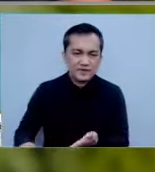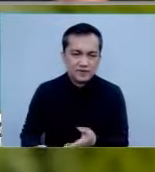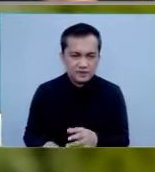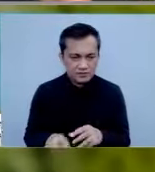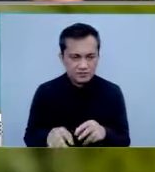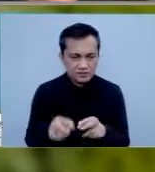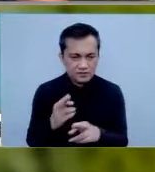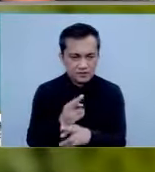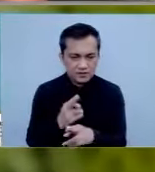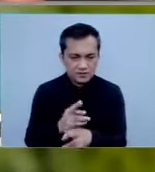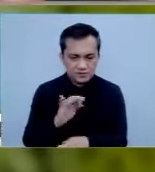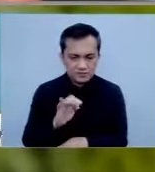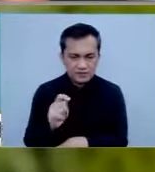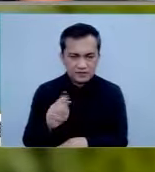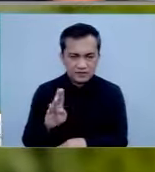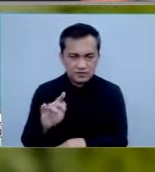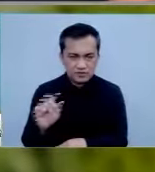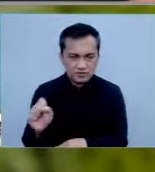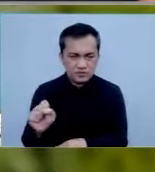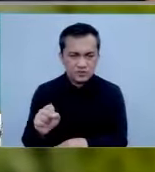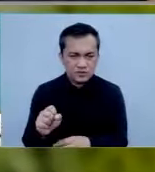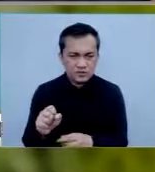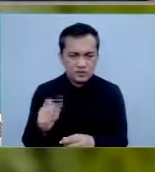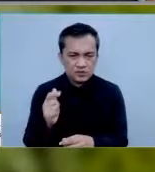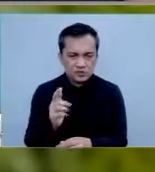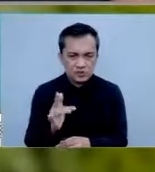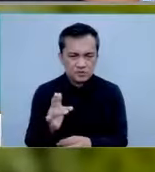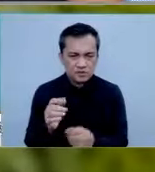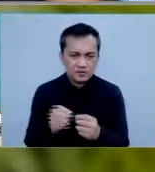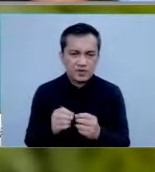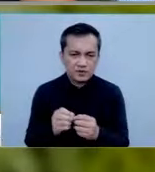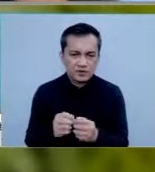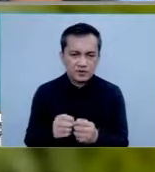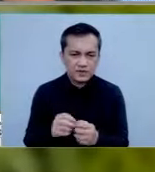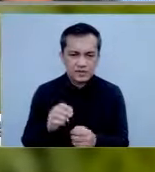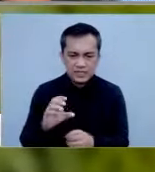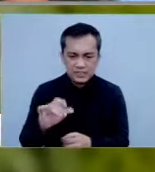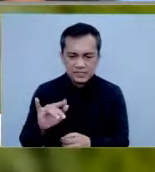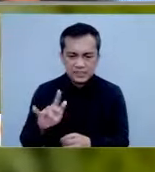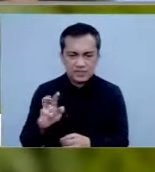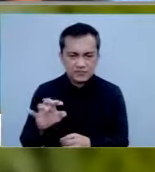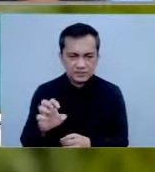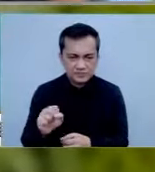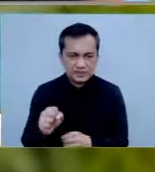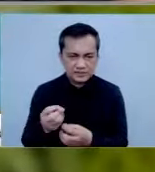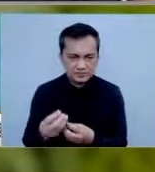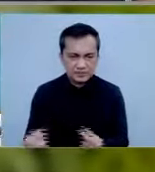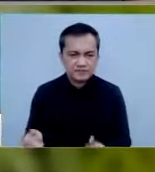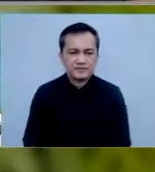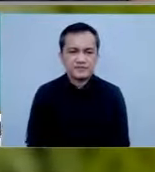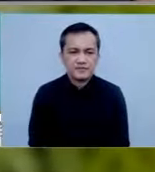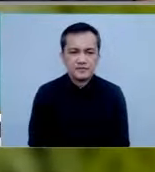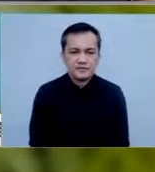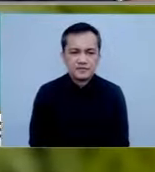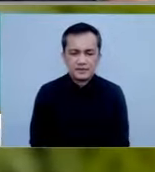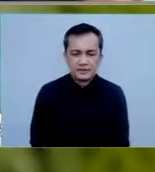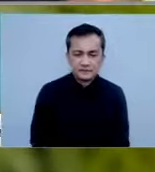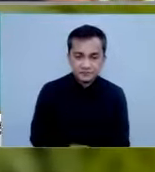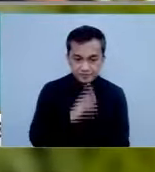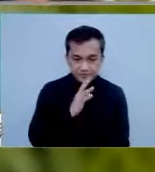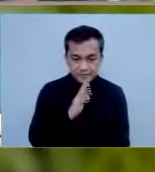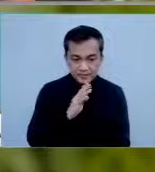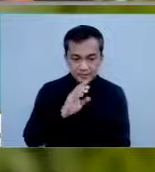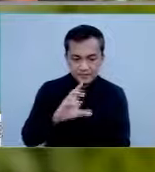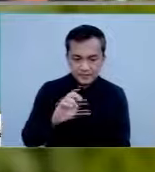boots, 25 more pa percent of burned calories. Wow. Ms. Rebecca, speaking of calories, tanong ko lang, meron ba kayong